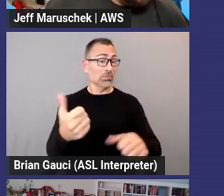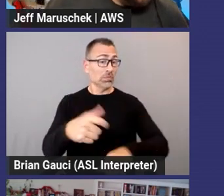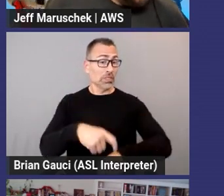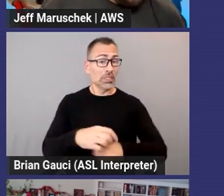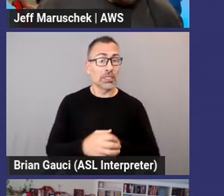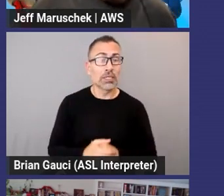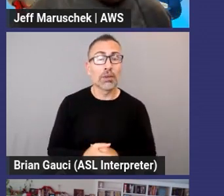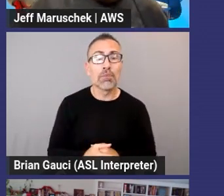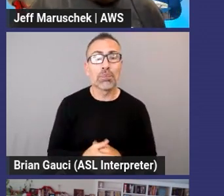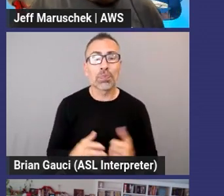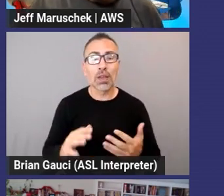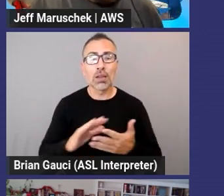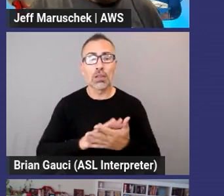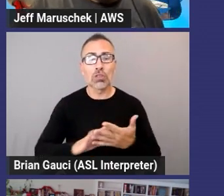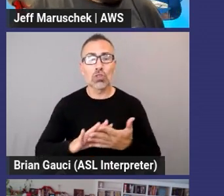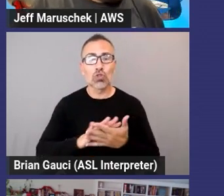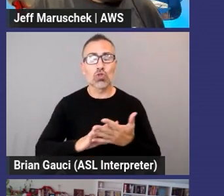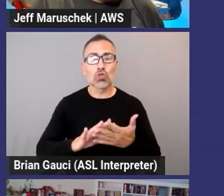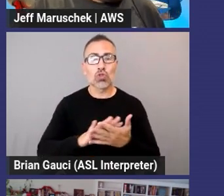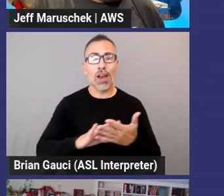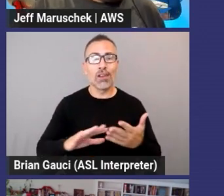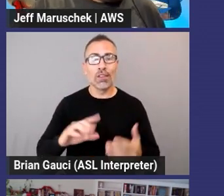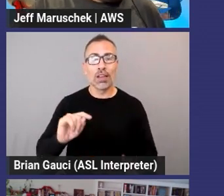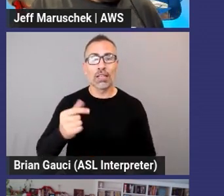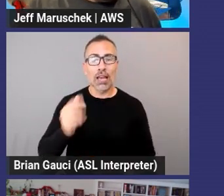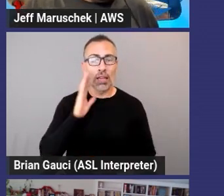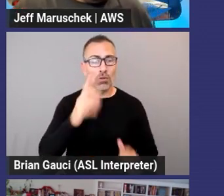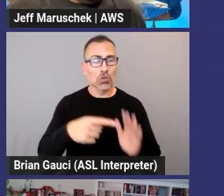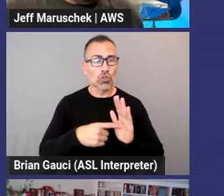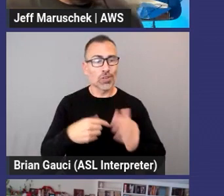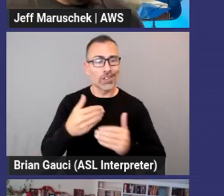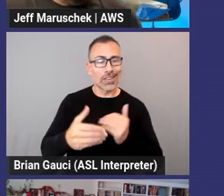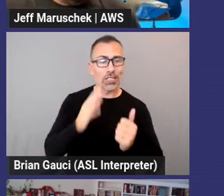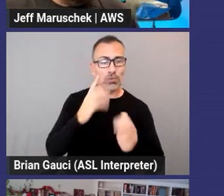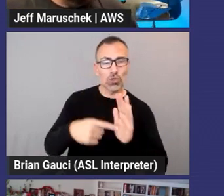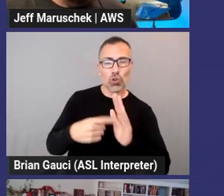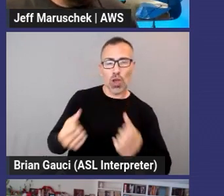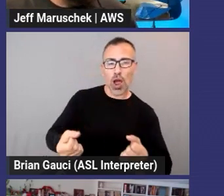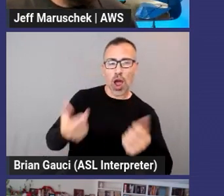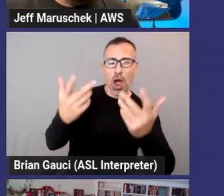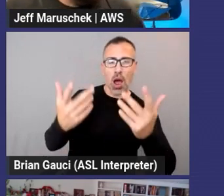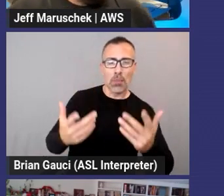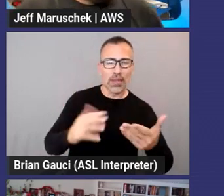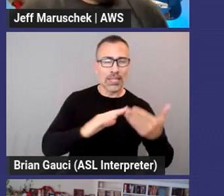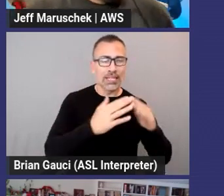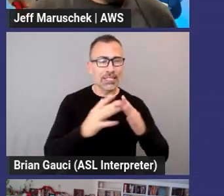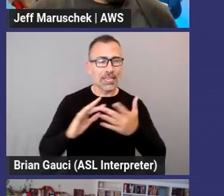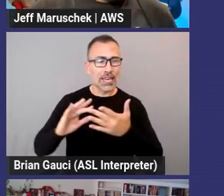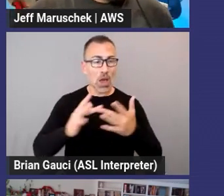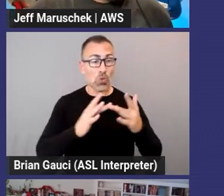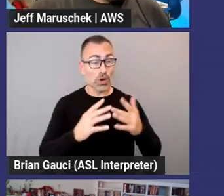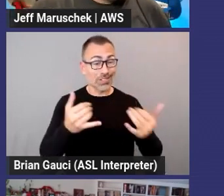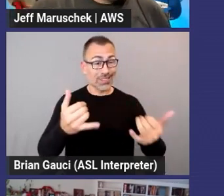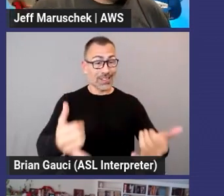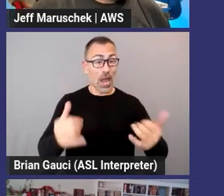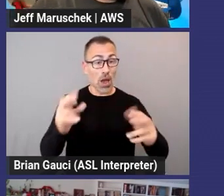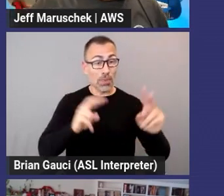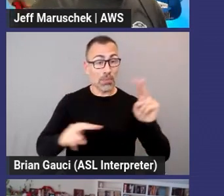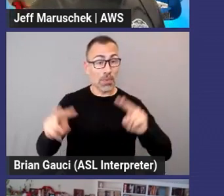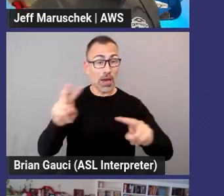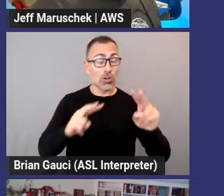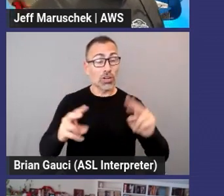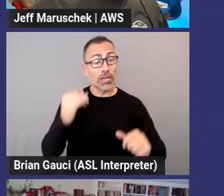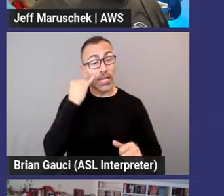tab, which I'm going to show you next in the demo, it will show you how many city networks are currently being monitored in your traffic and what would it take to